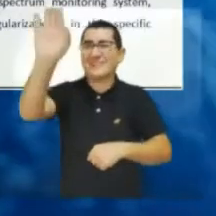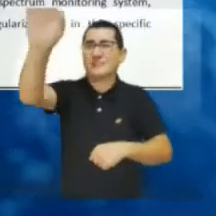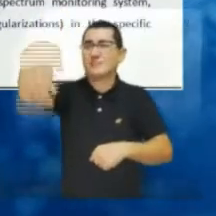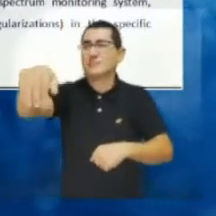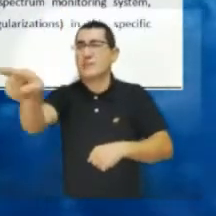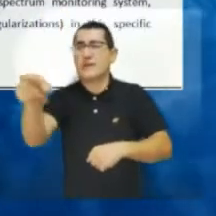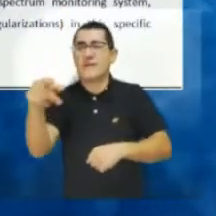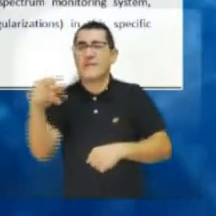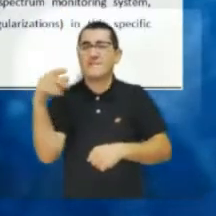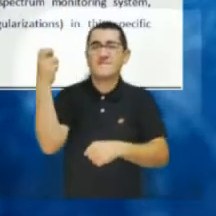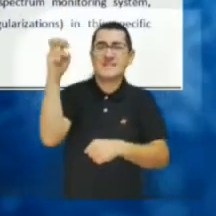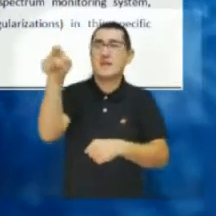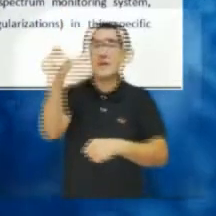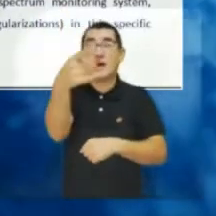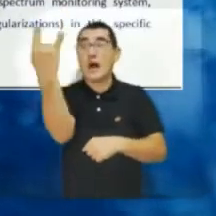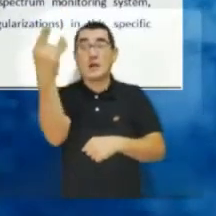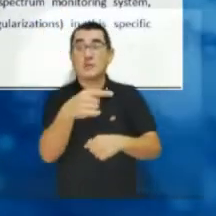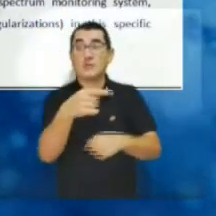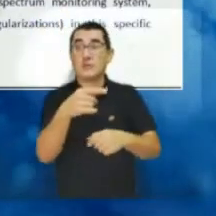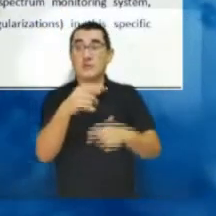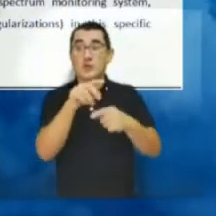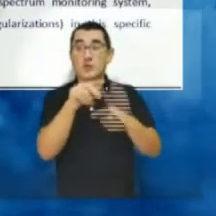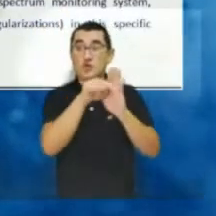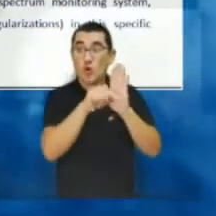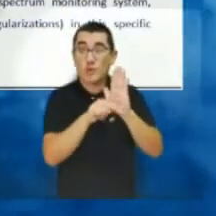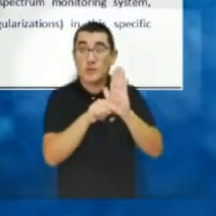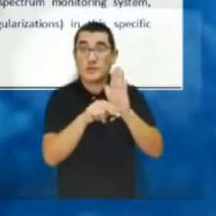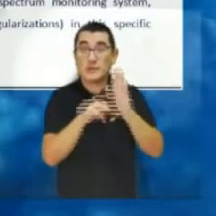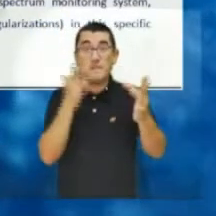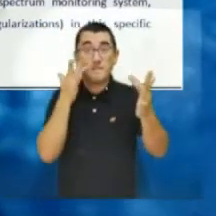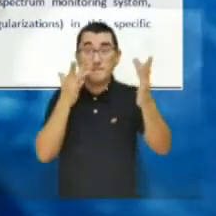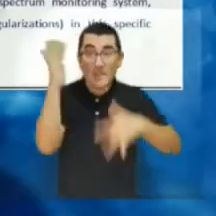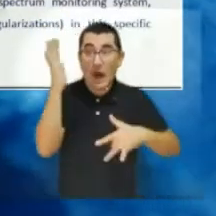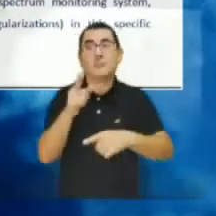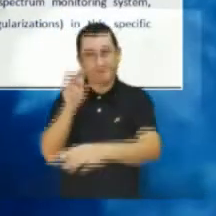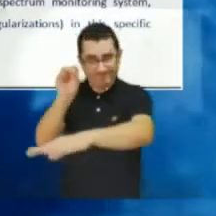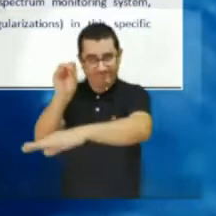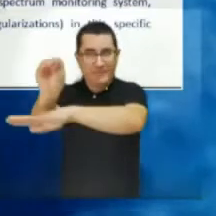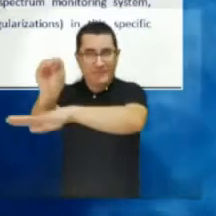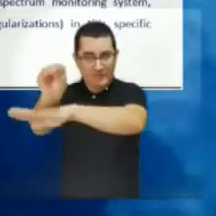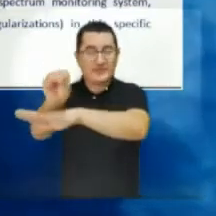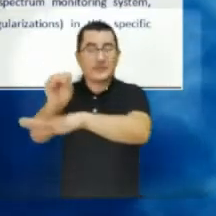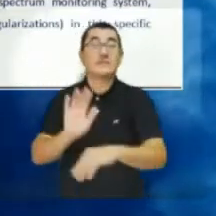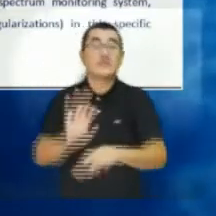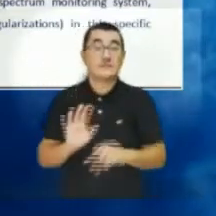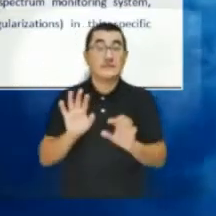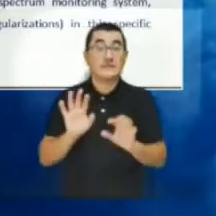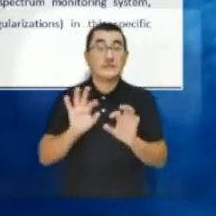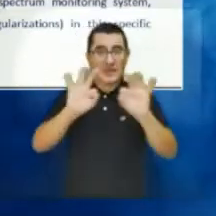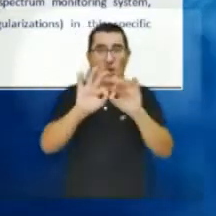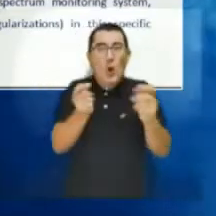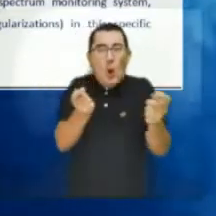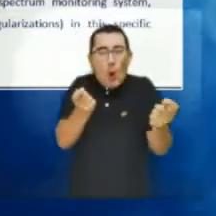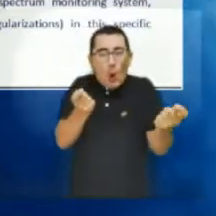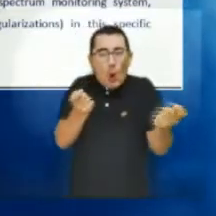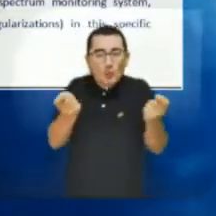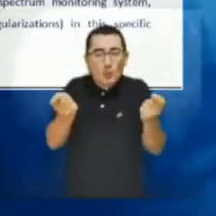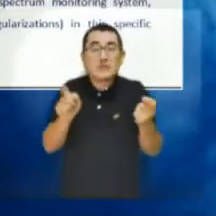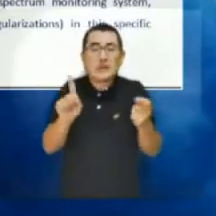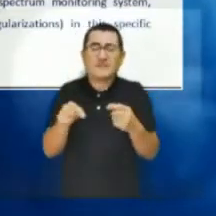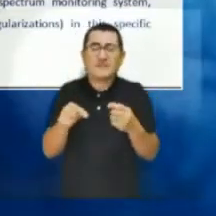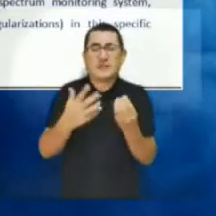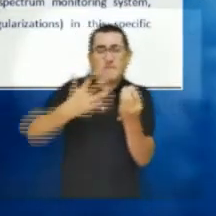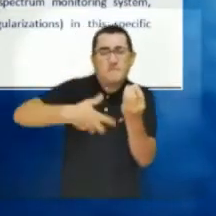Of course, for controls, we have many types of equipment for different bands of frequencies, different uses, and we